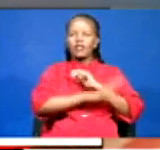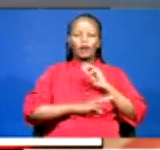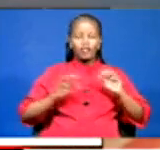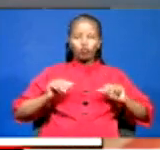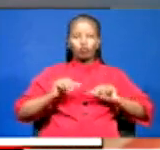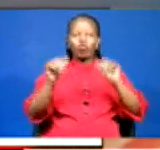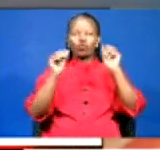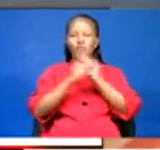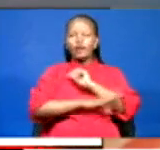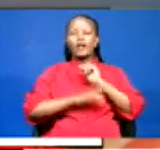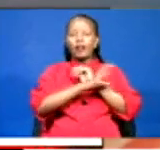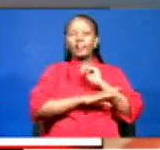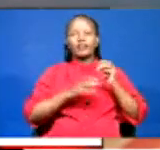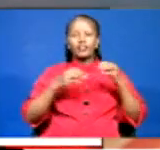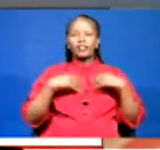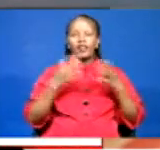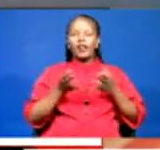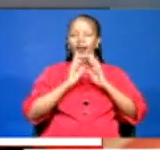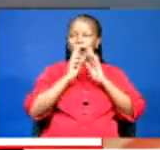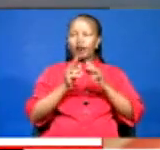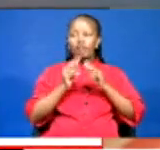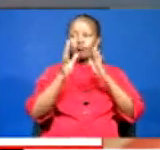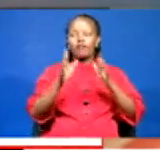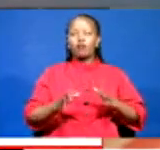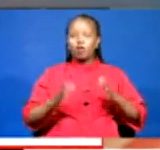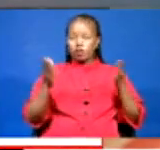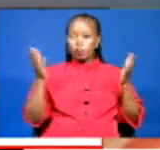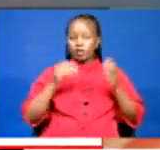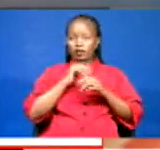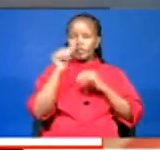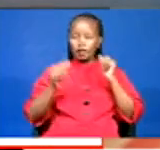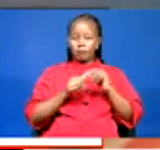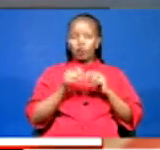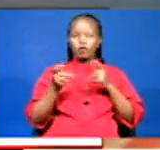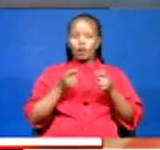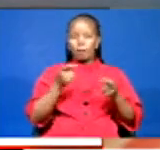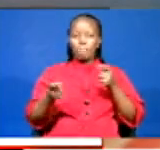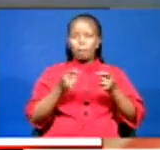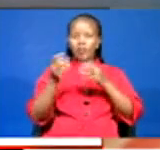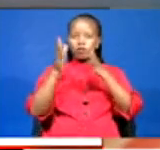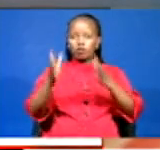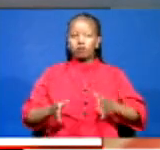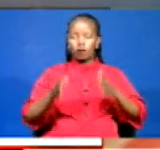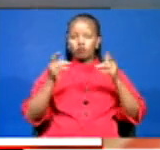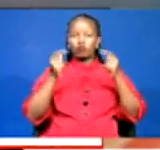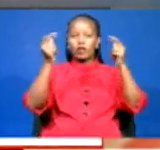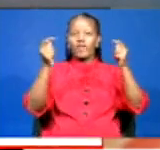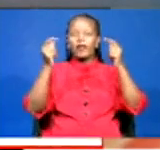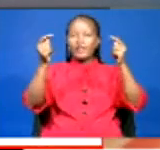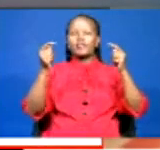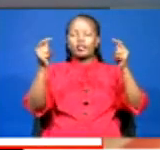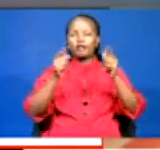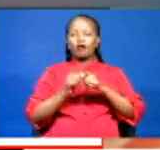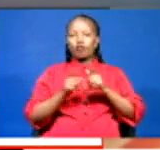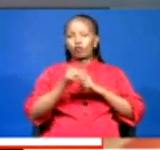We have Ben Chumba on the pilot strike beat, and Zainab Said will be bringing us a live link in